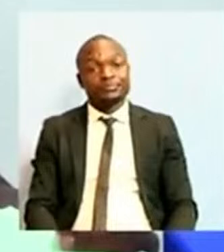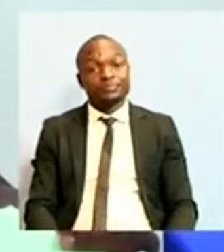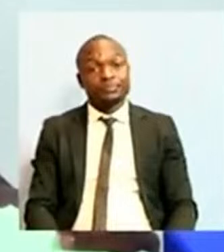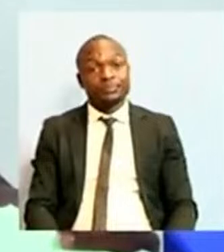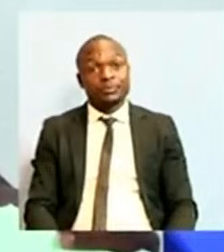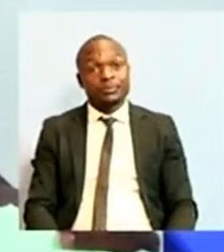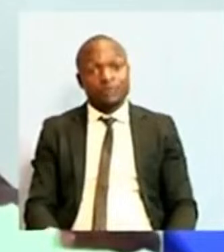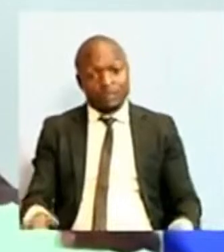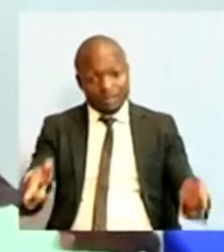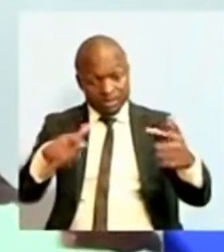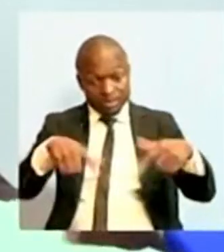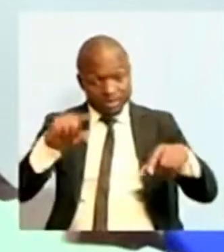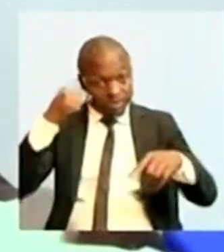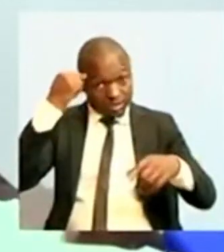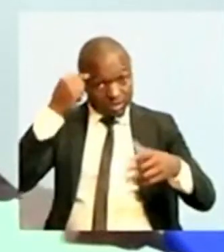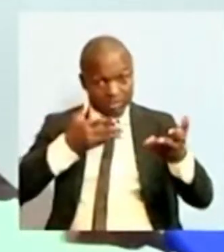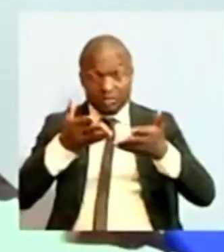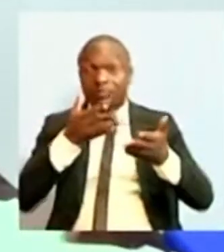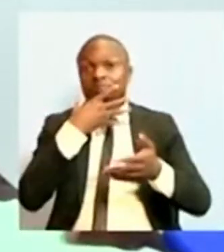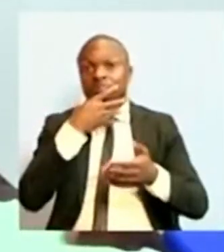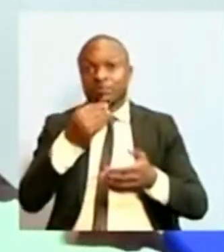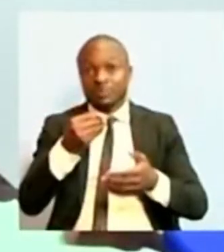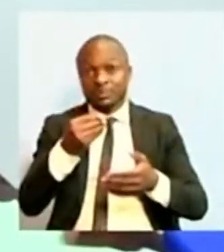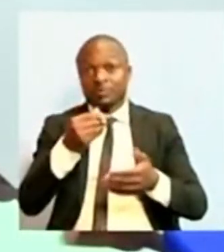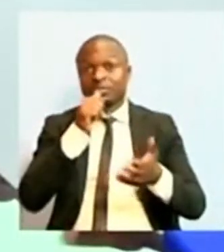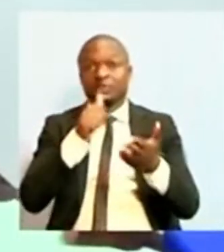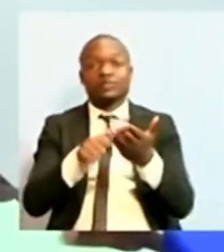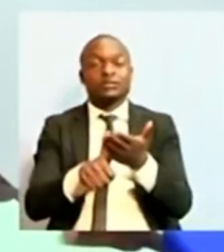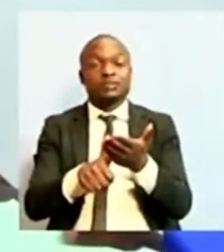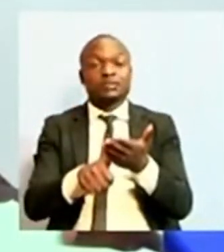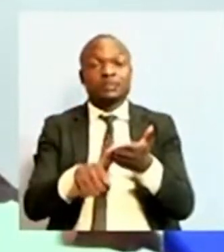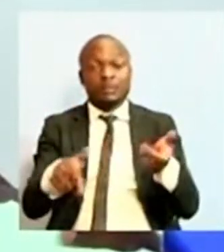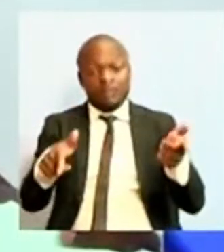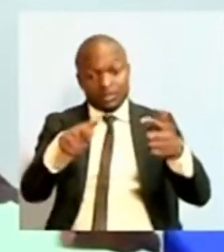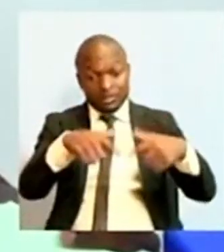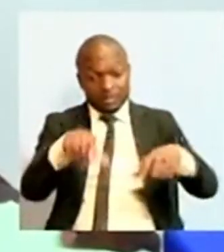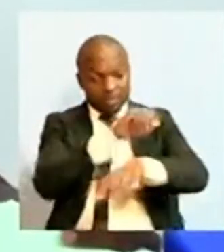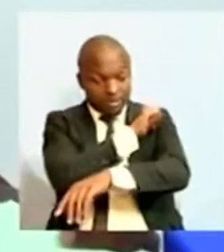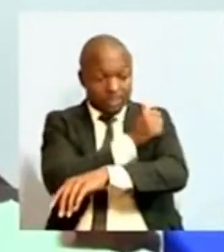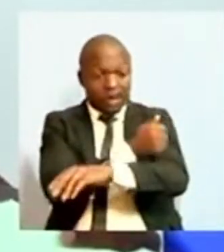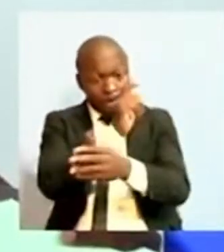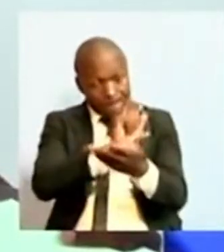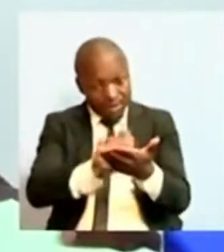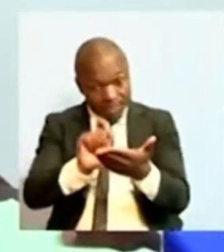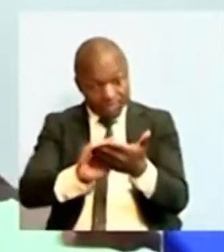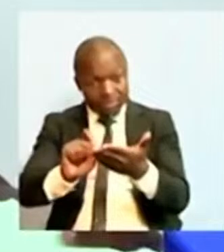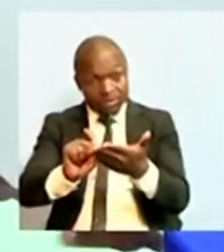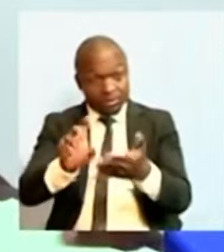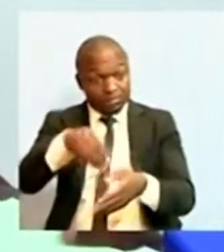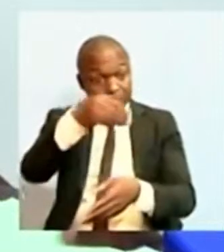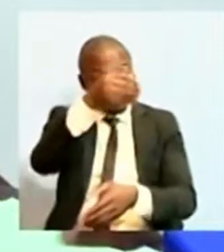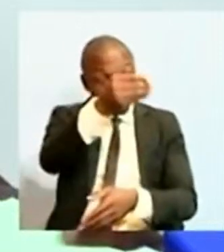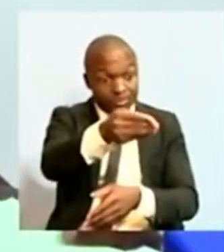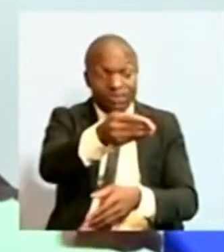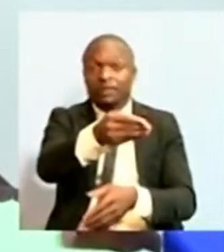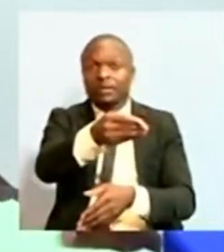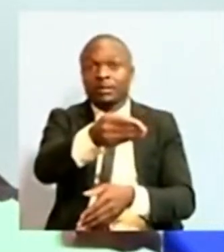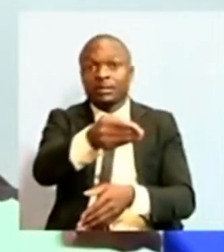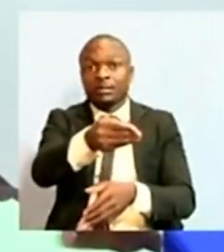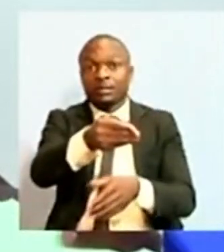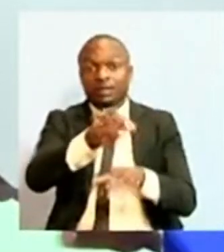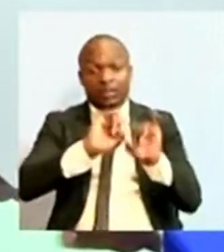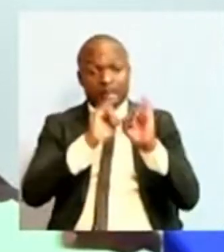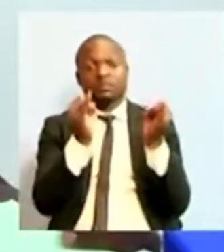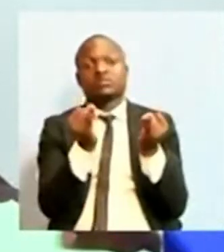ones who, even the letters, the local authority has written to them to rectify